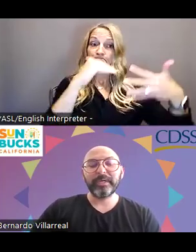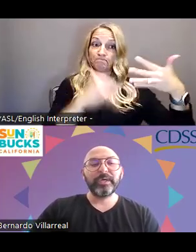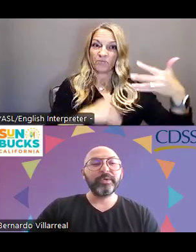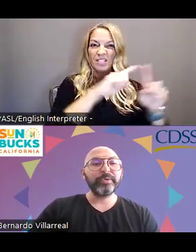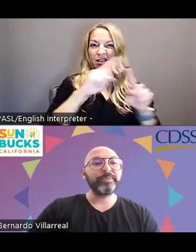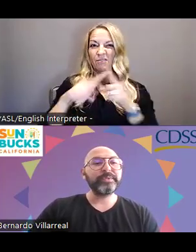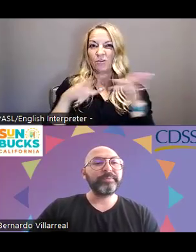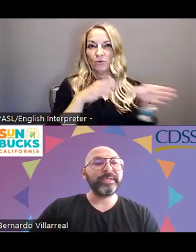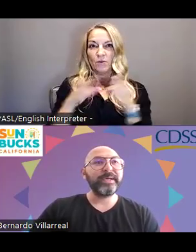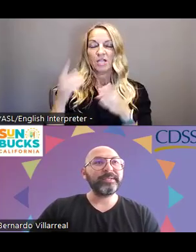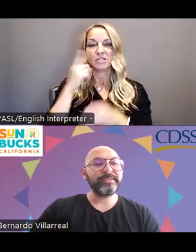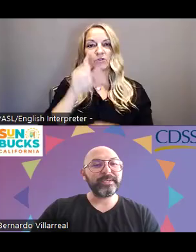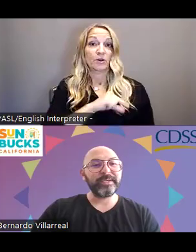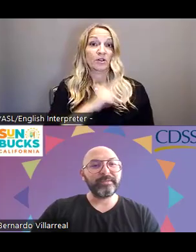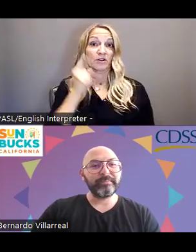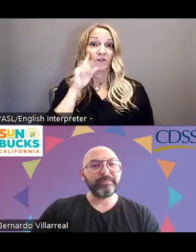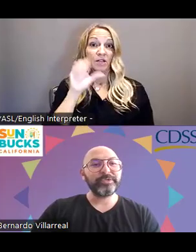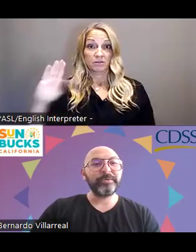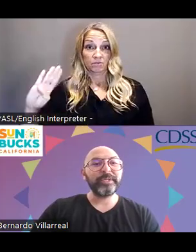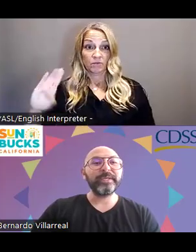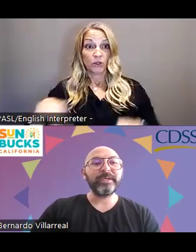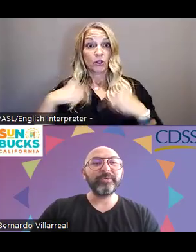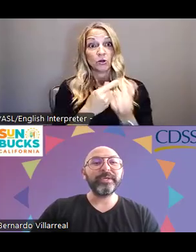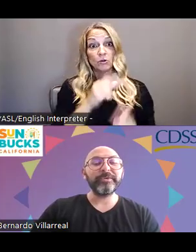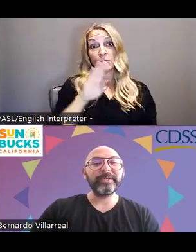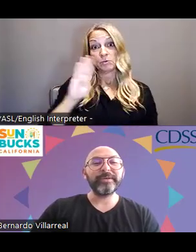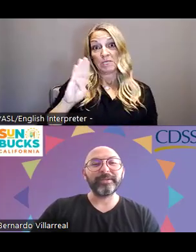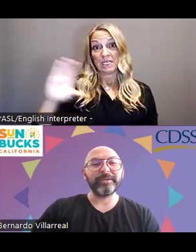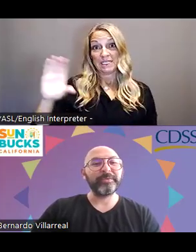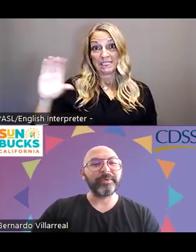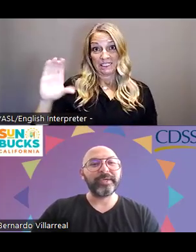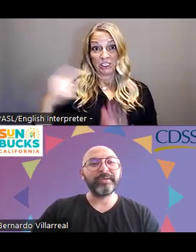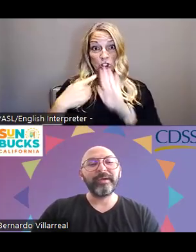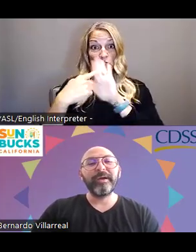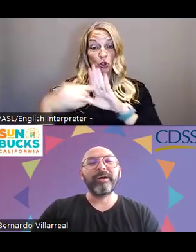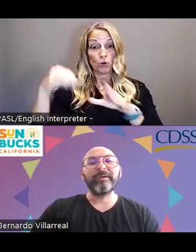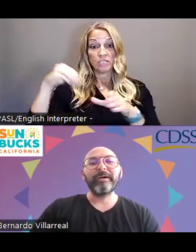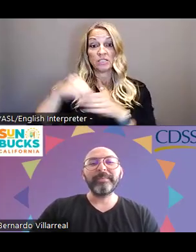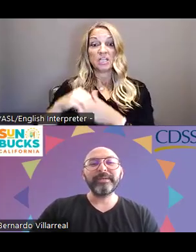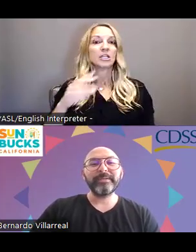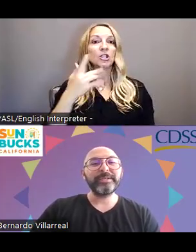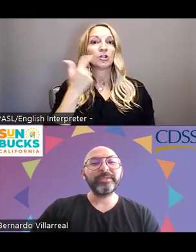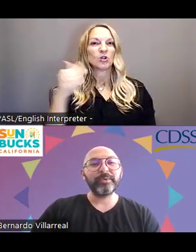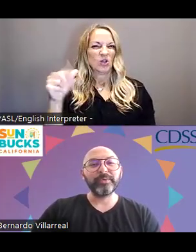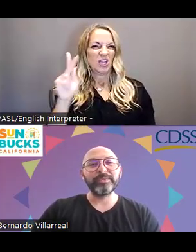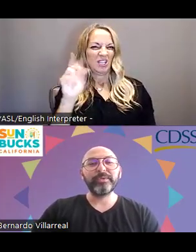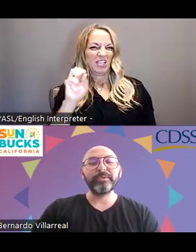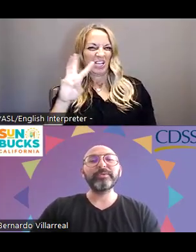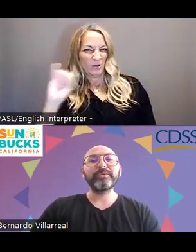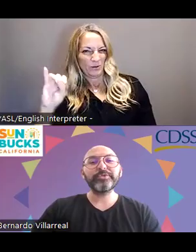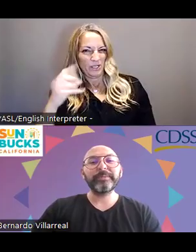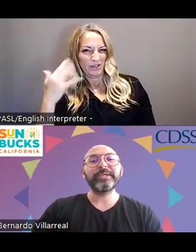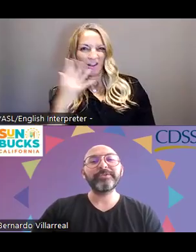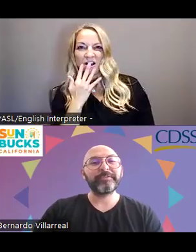Sunbucks. Groups B and C, shown in the kiwi green color on the right, are automatically